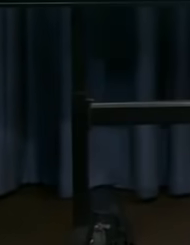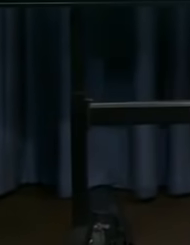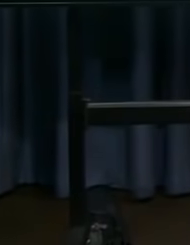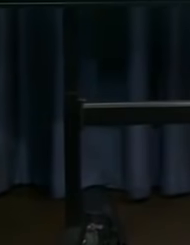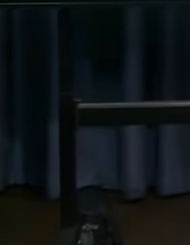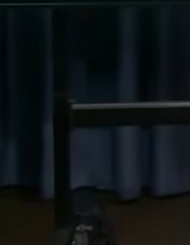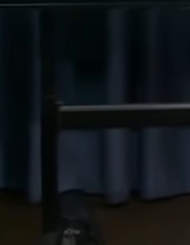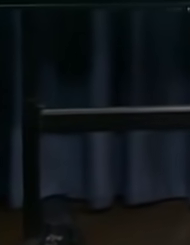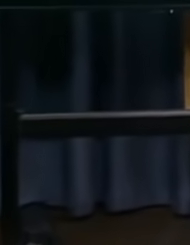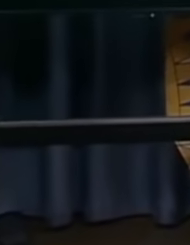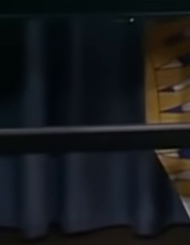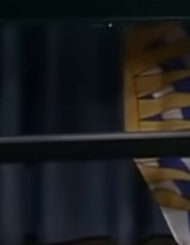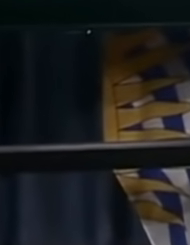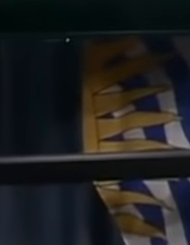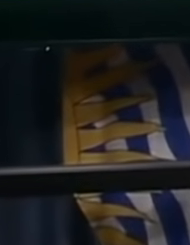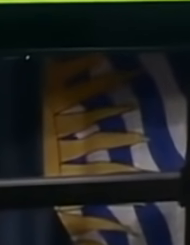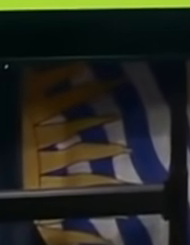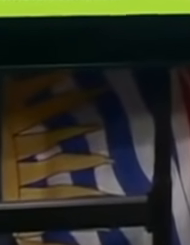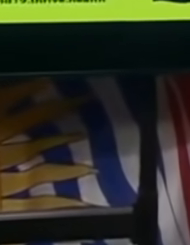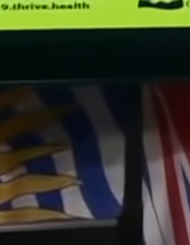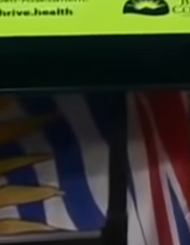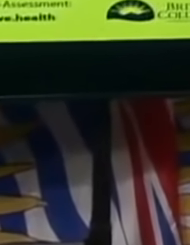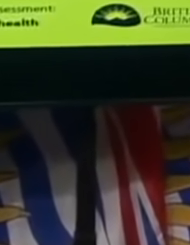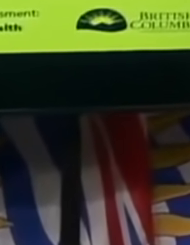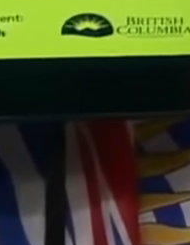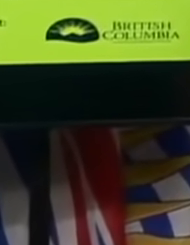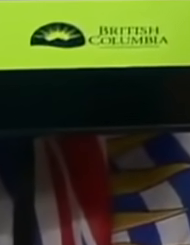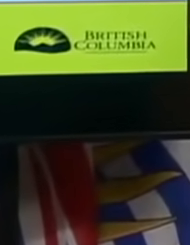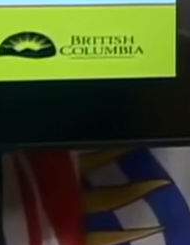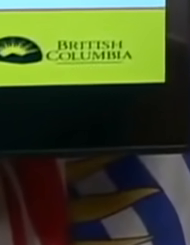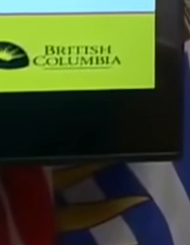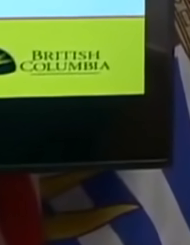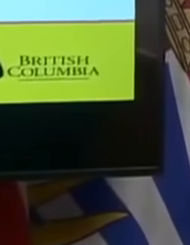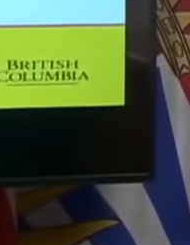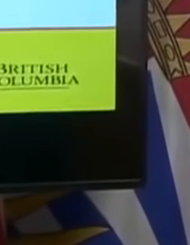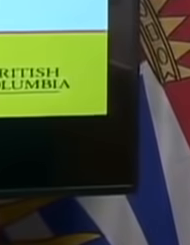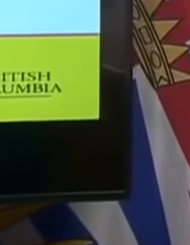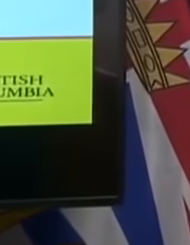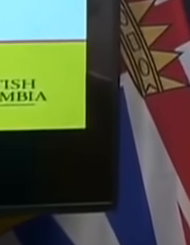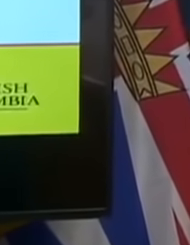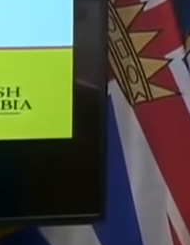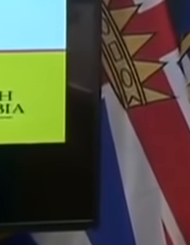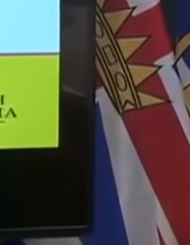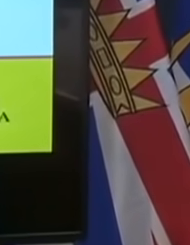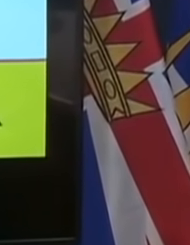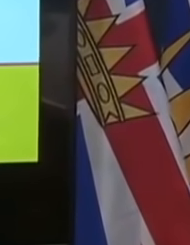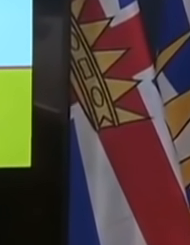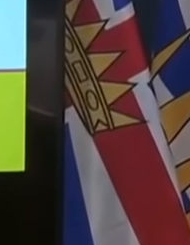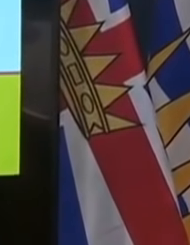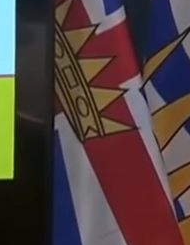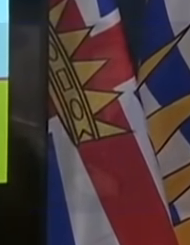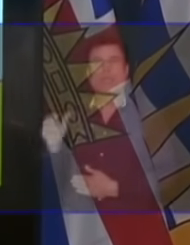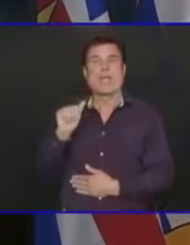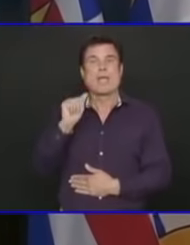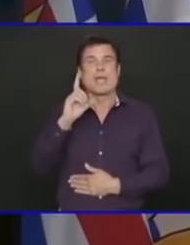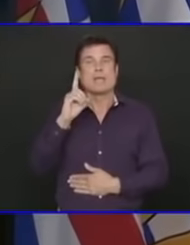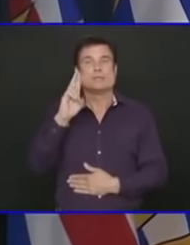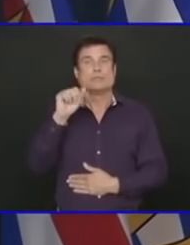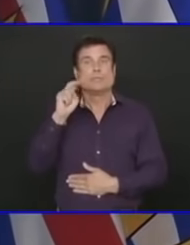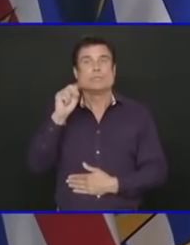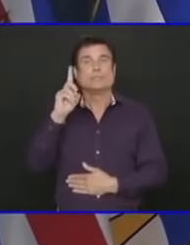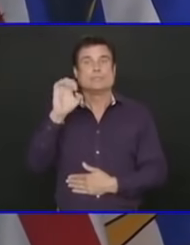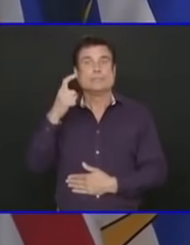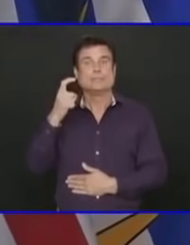Good afternoon. My name is Adrian Dix. I'm BC's Minister of Health. To my right is Dr. Bonnie Henry, BC's Provincial Health Officer. This is